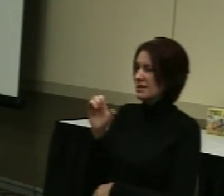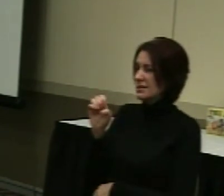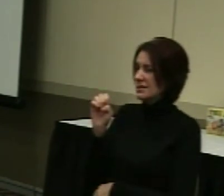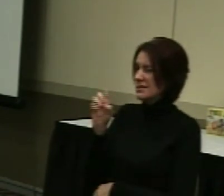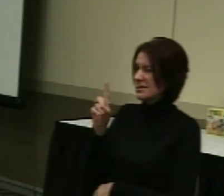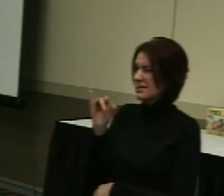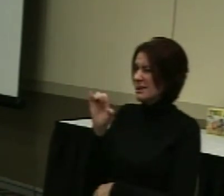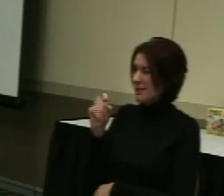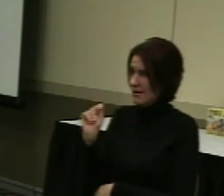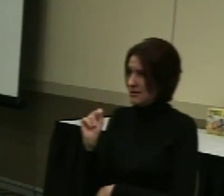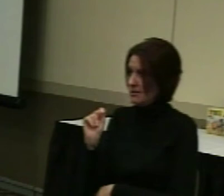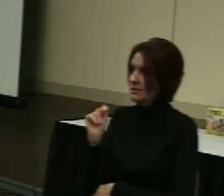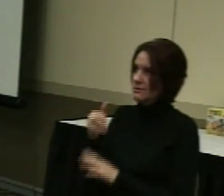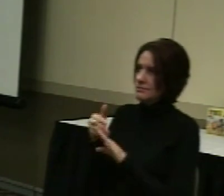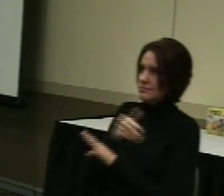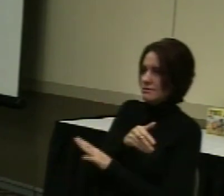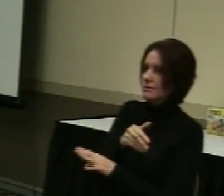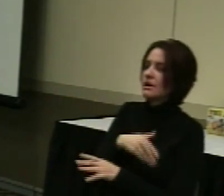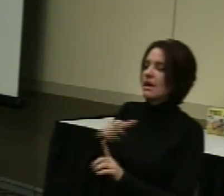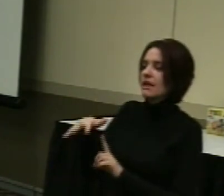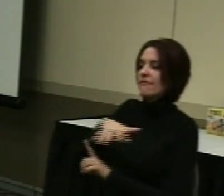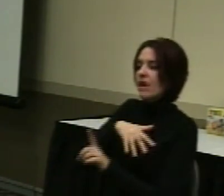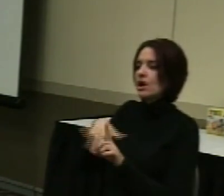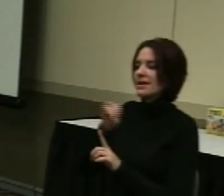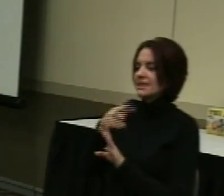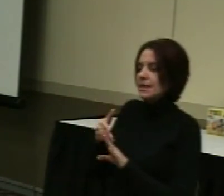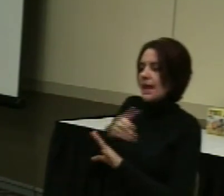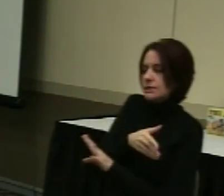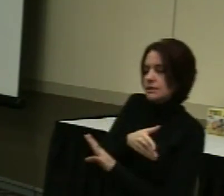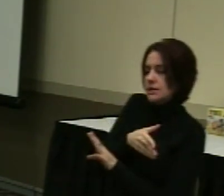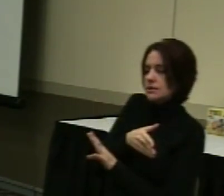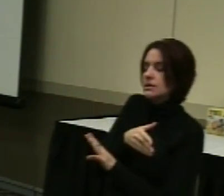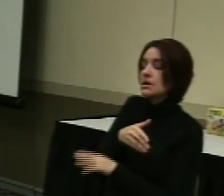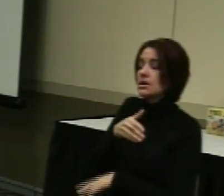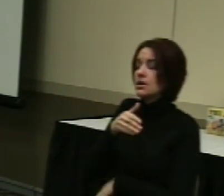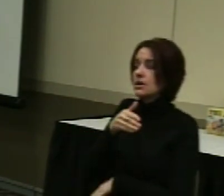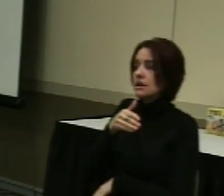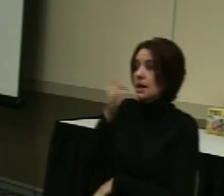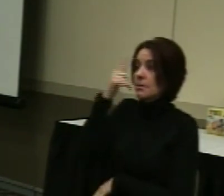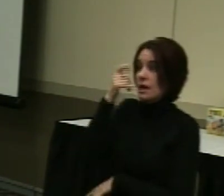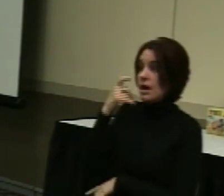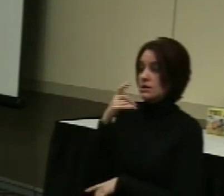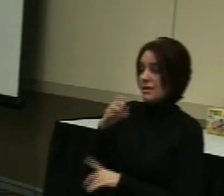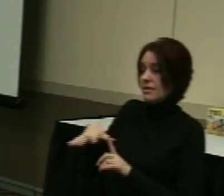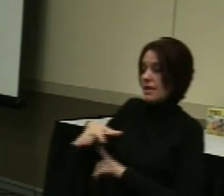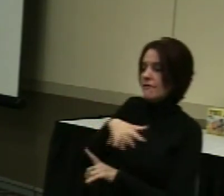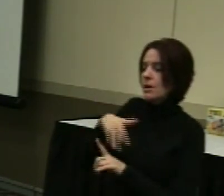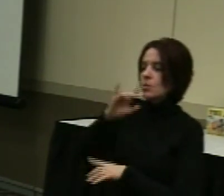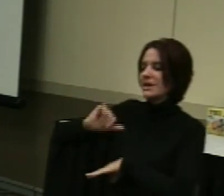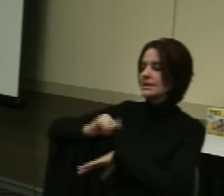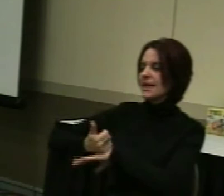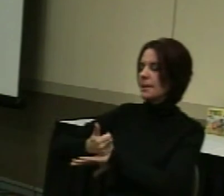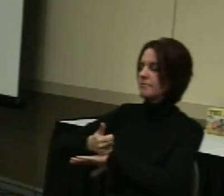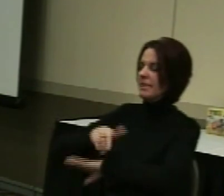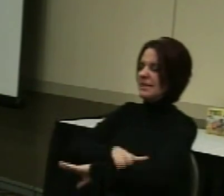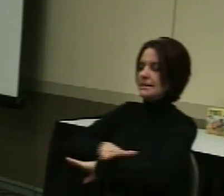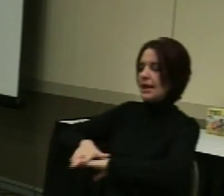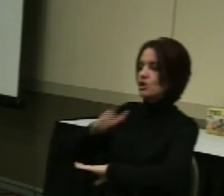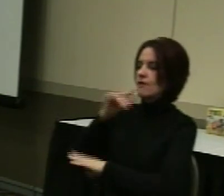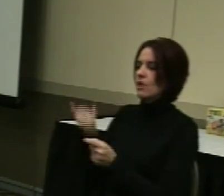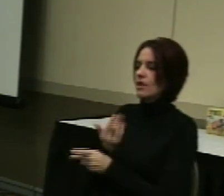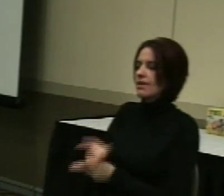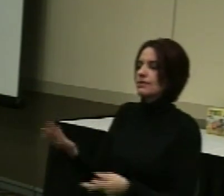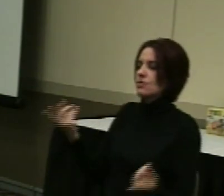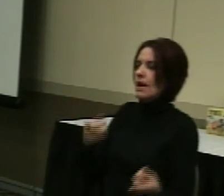The environment is an antecedent because it sets the stage for things to happen. If the environment is